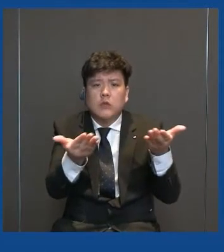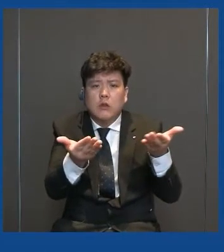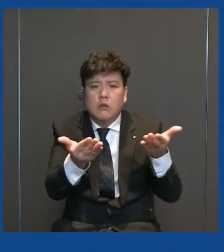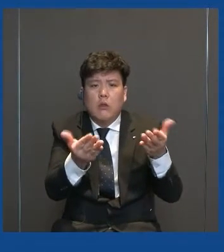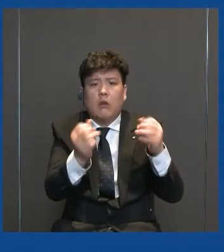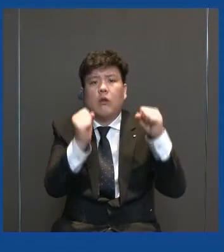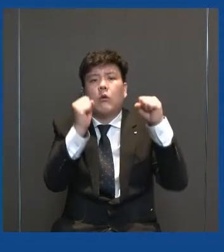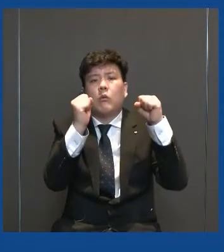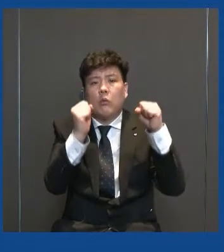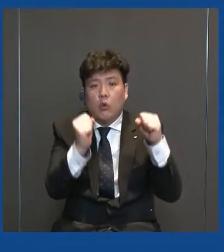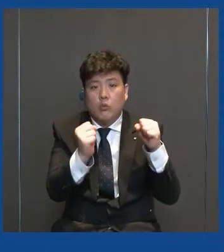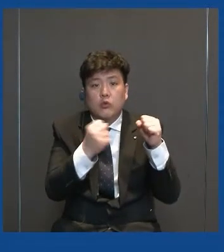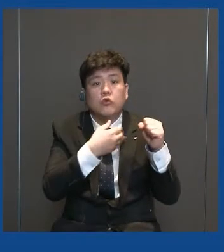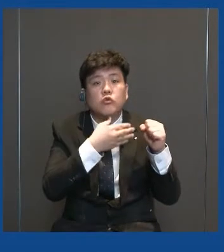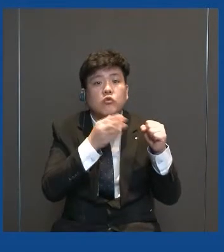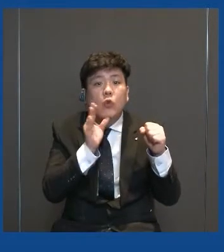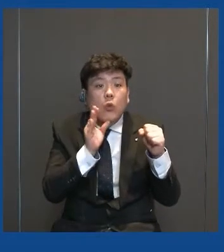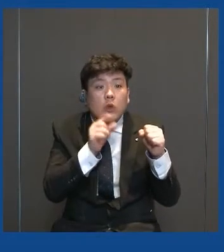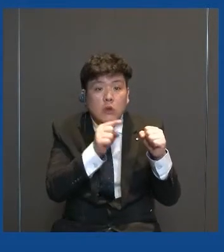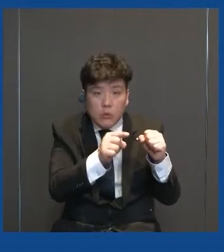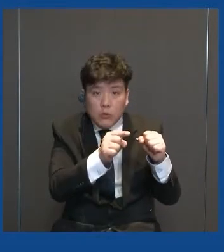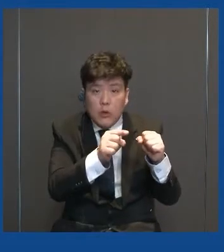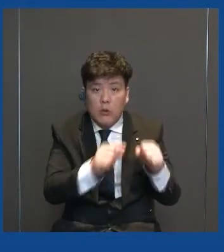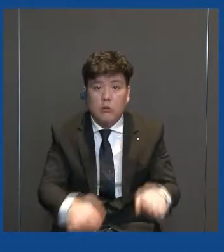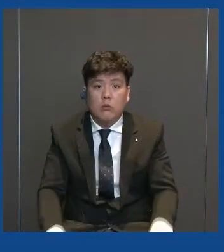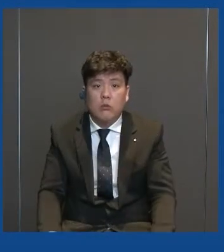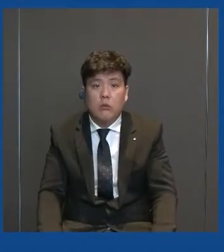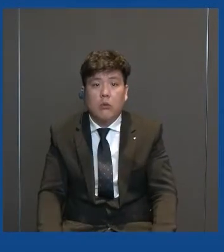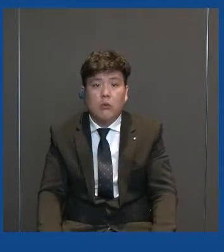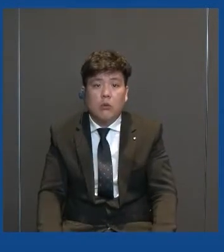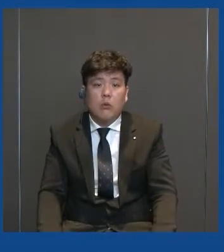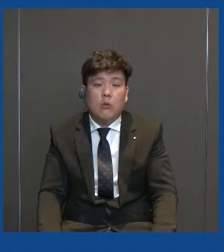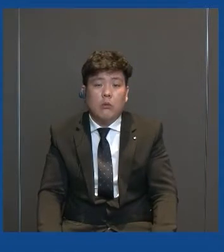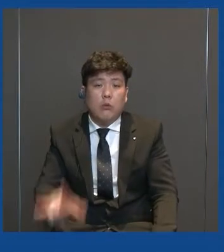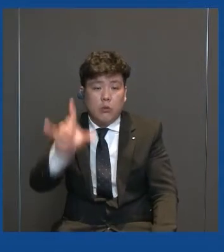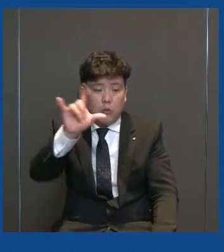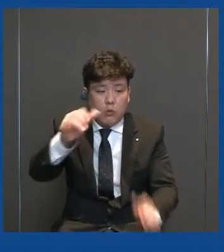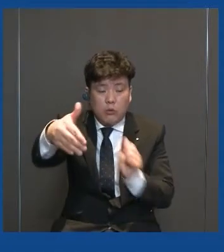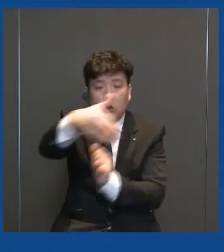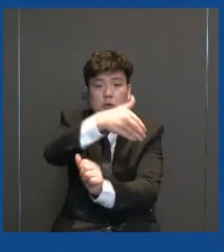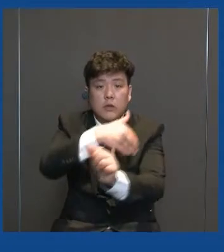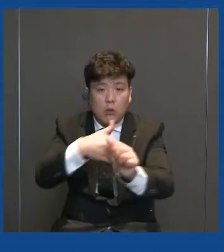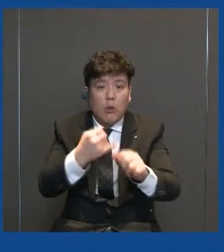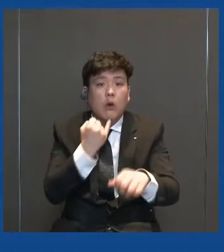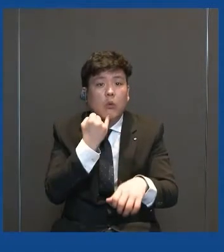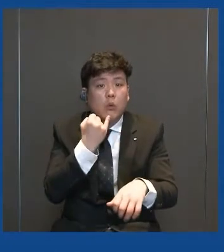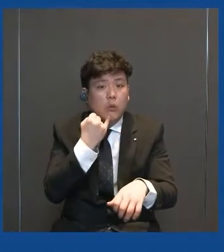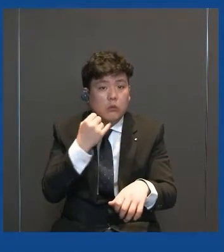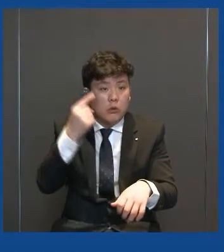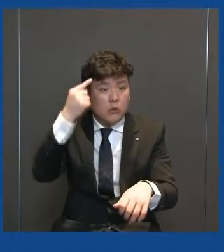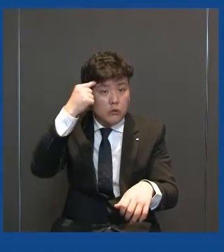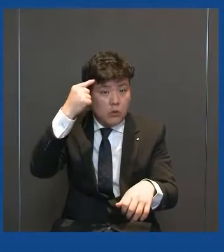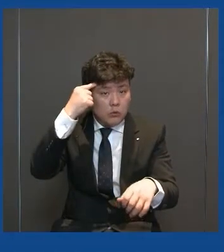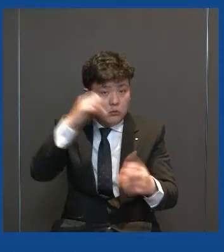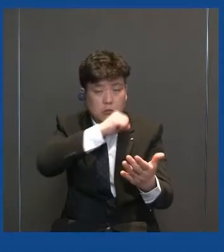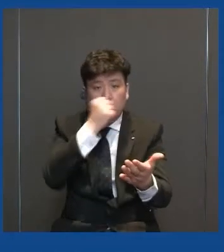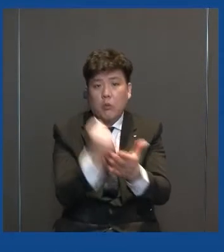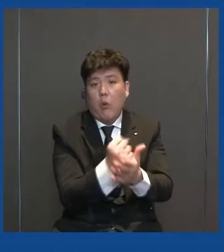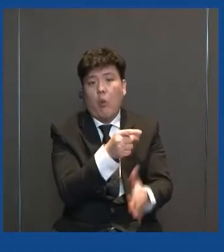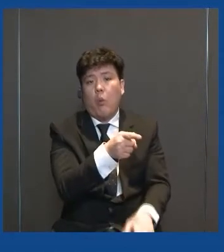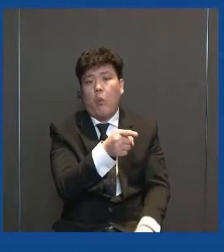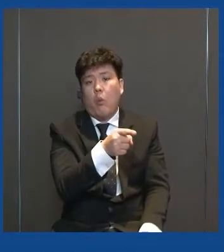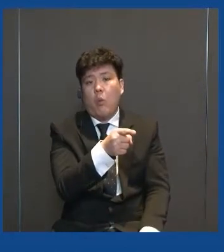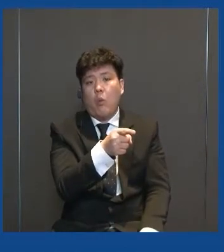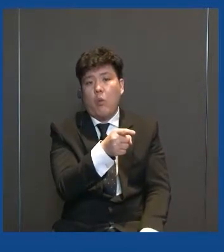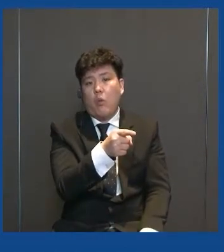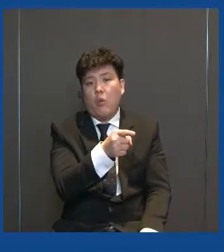A low degree of financial insecurity amongst the elderly because of the Danish pension system is probably